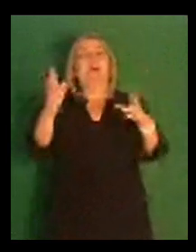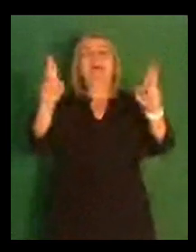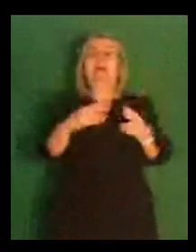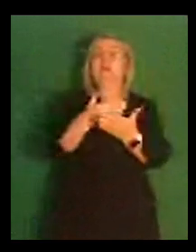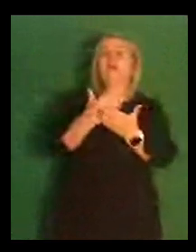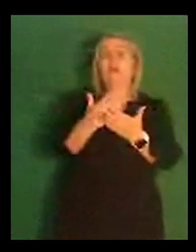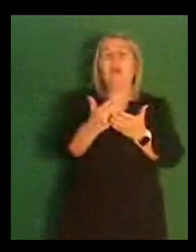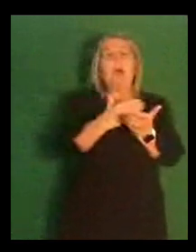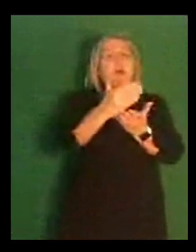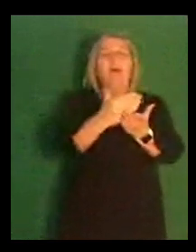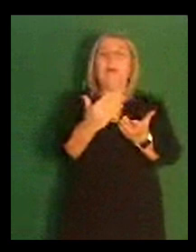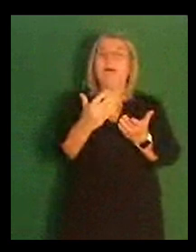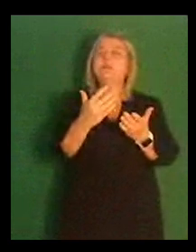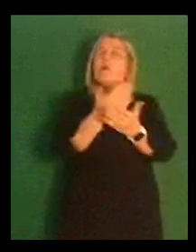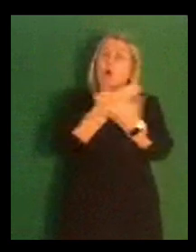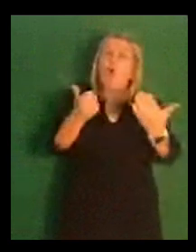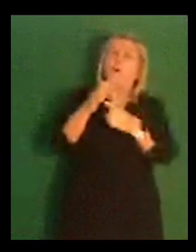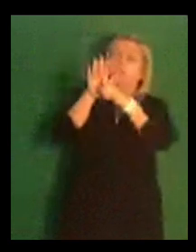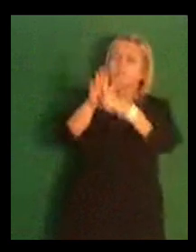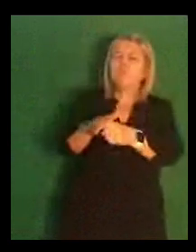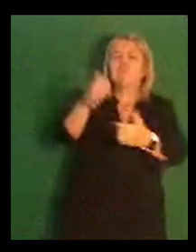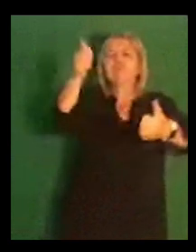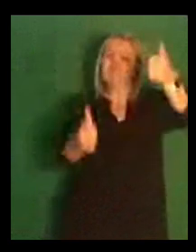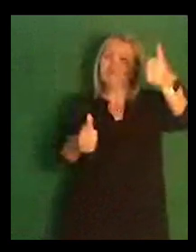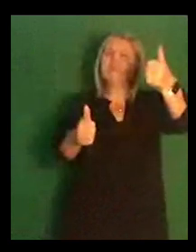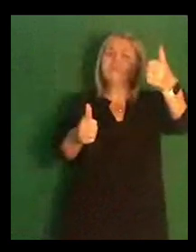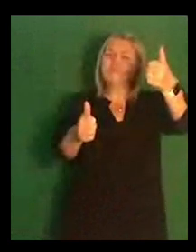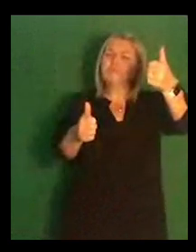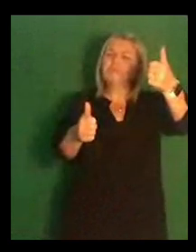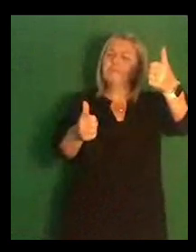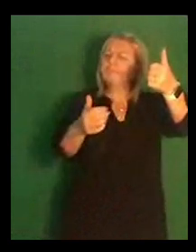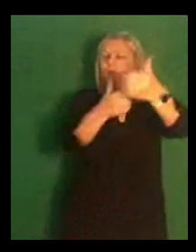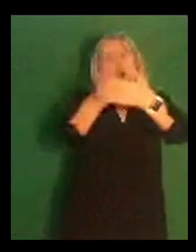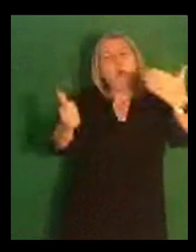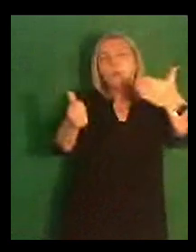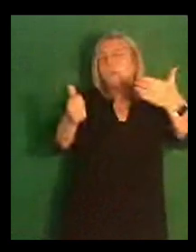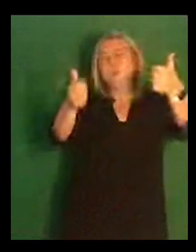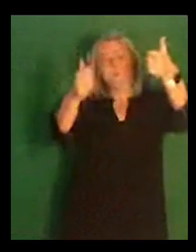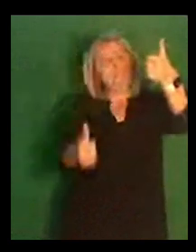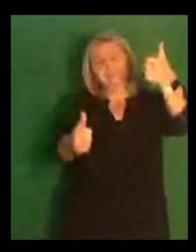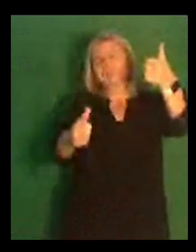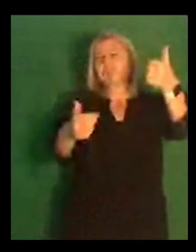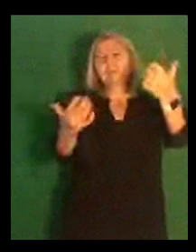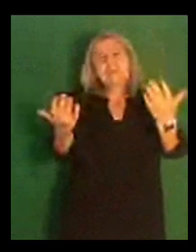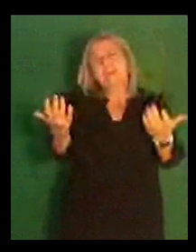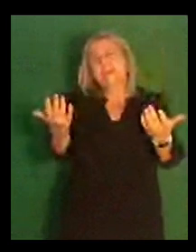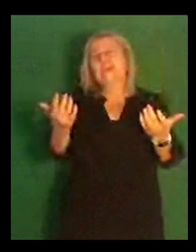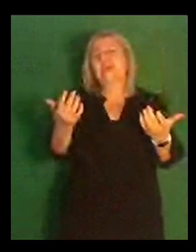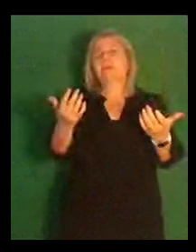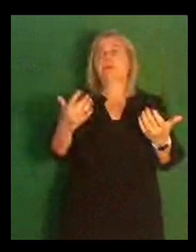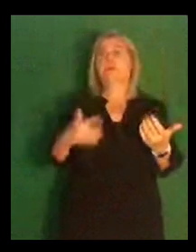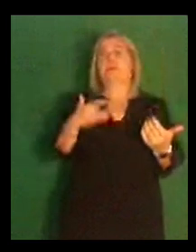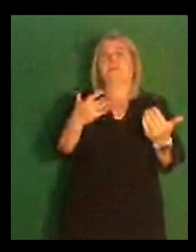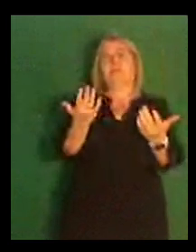more. And so I would say that I actually am like increasingly less interested in